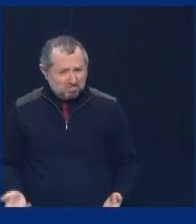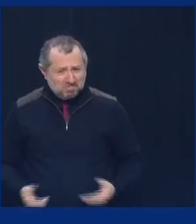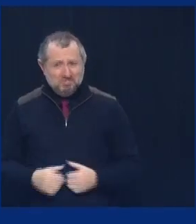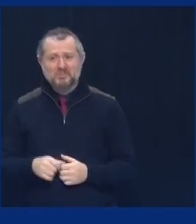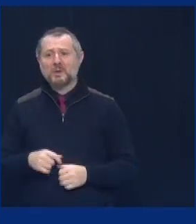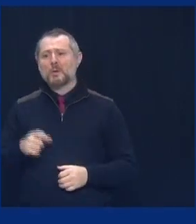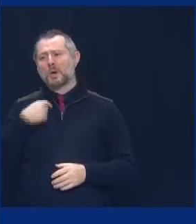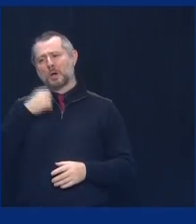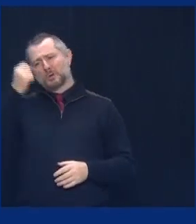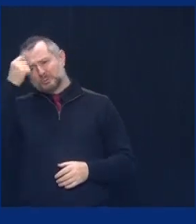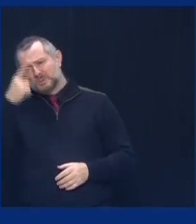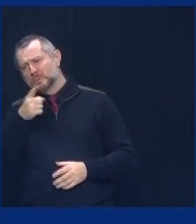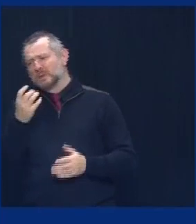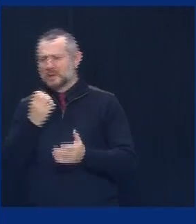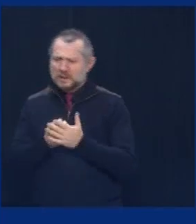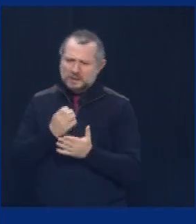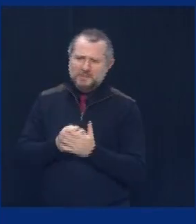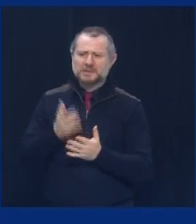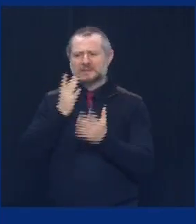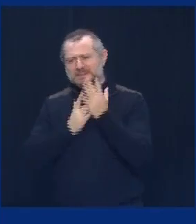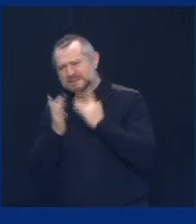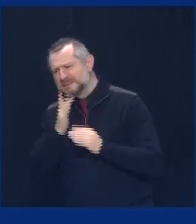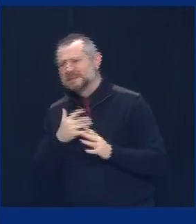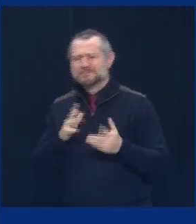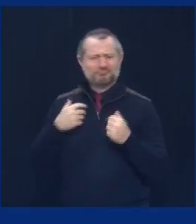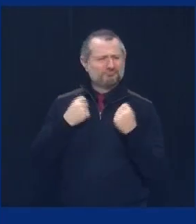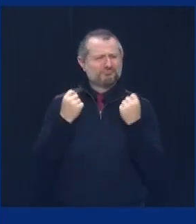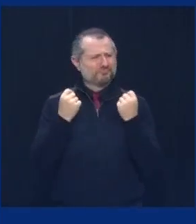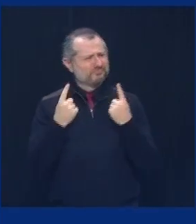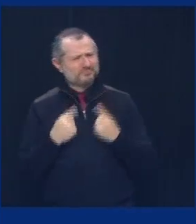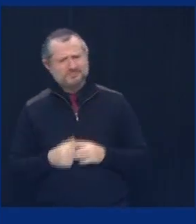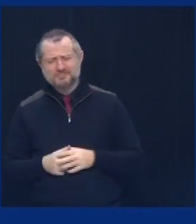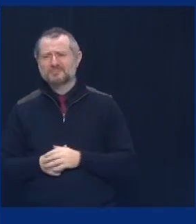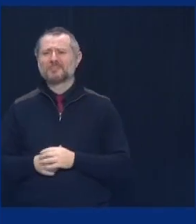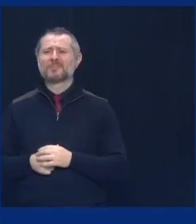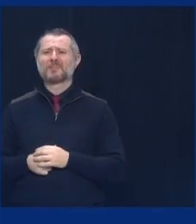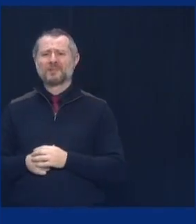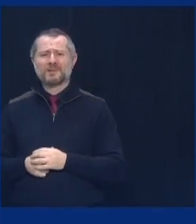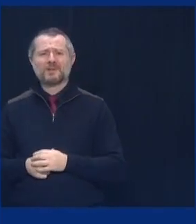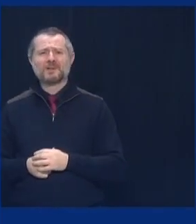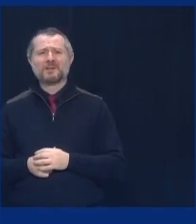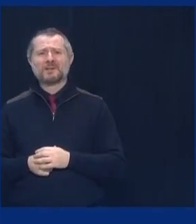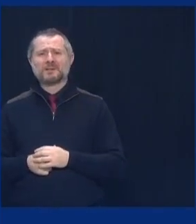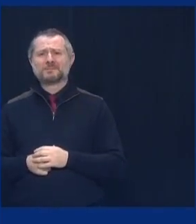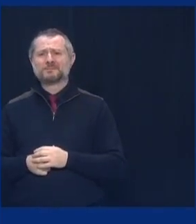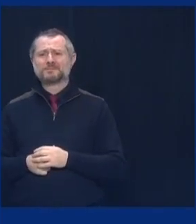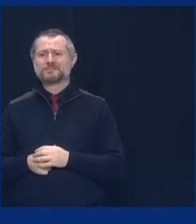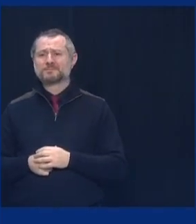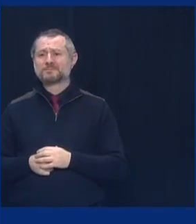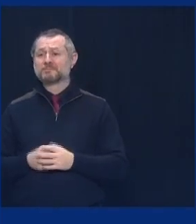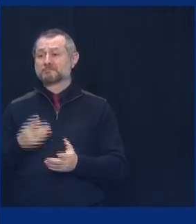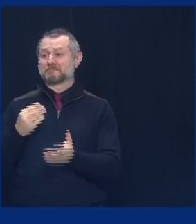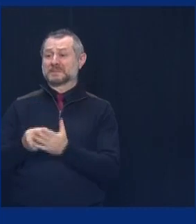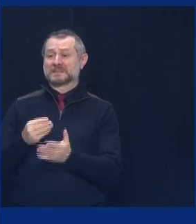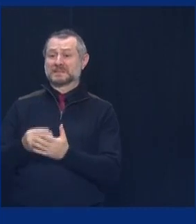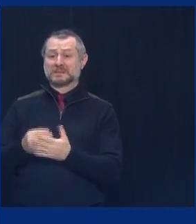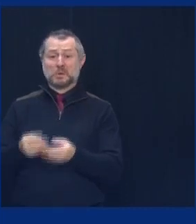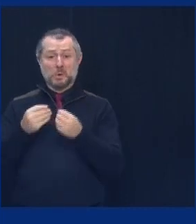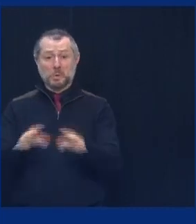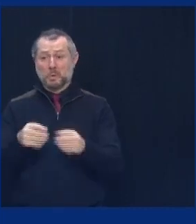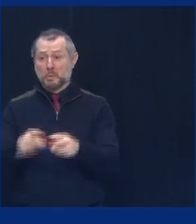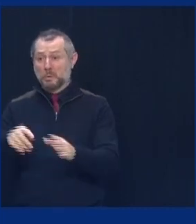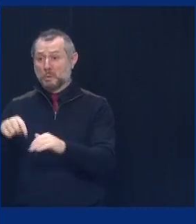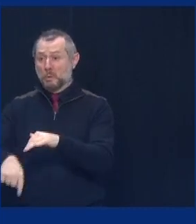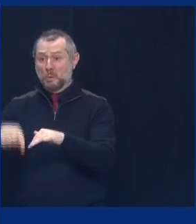economic hardship. And look, I suffer every lost dollar with these